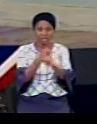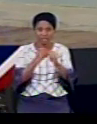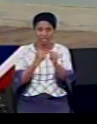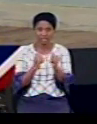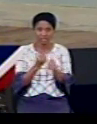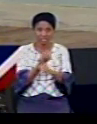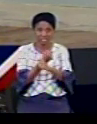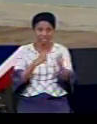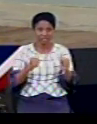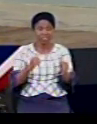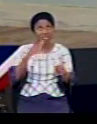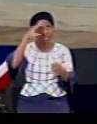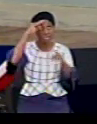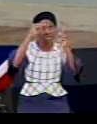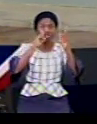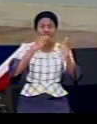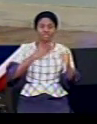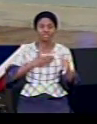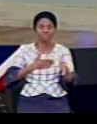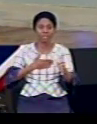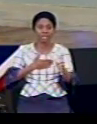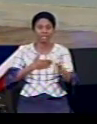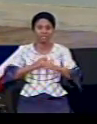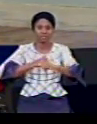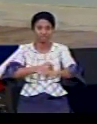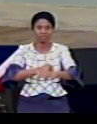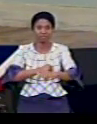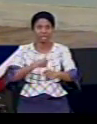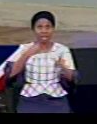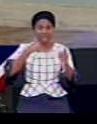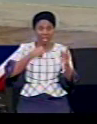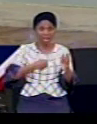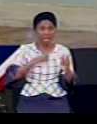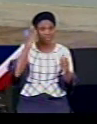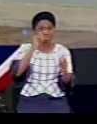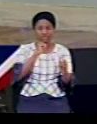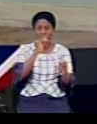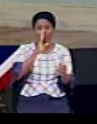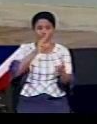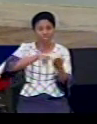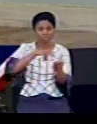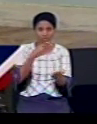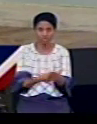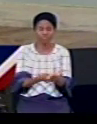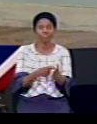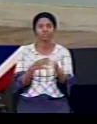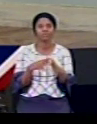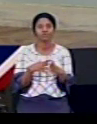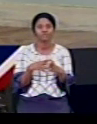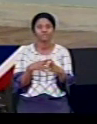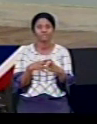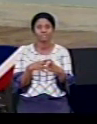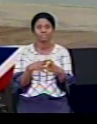my defense. I shall not be moved.